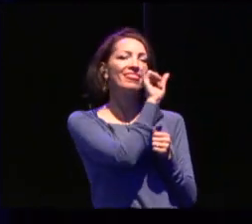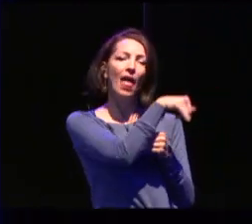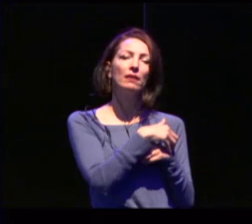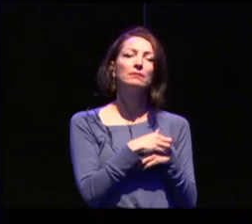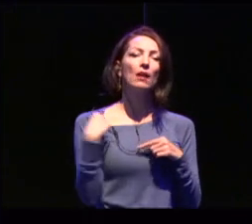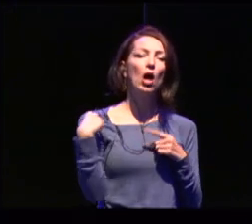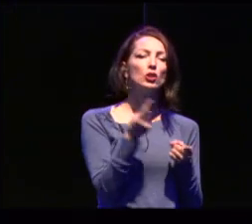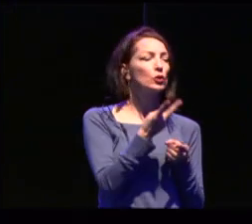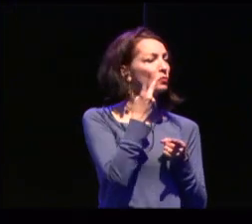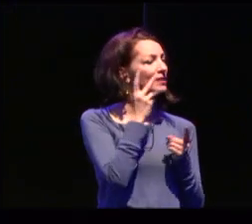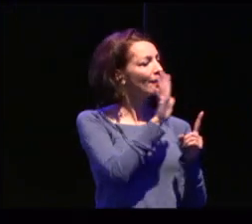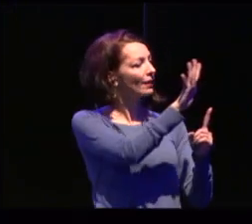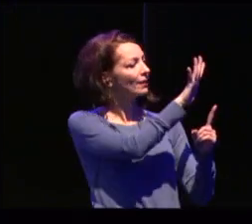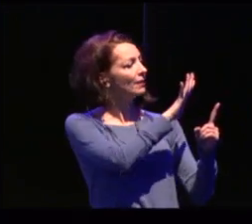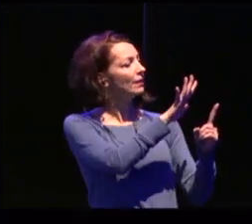until that's what you see.